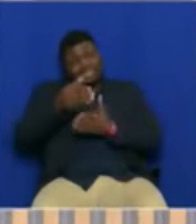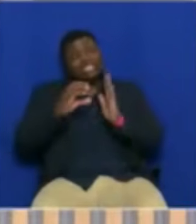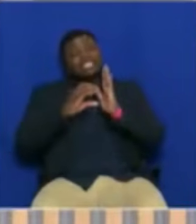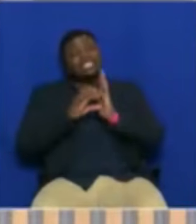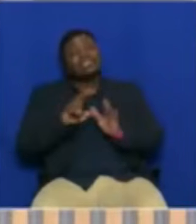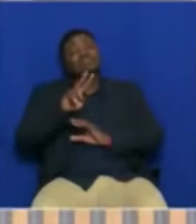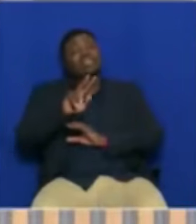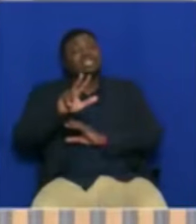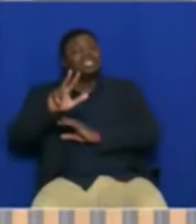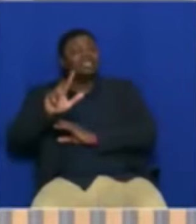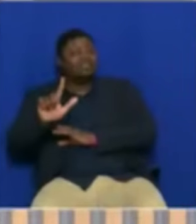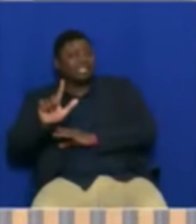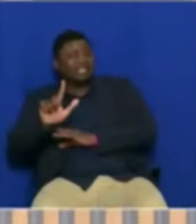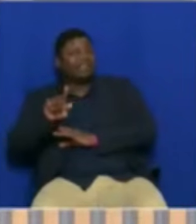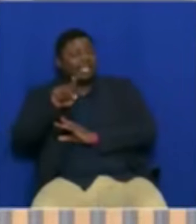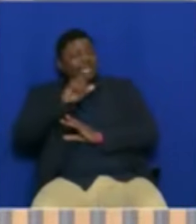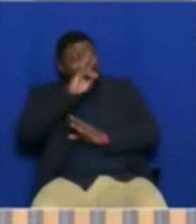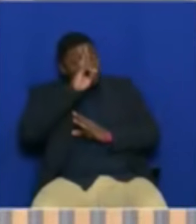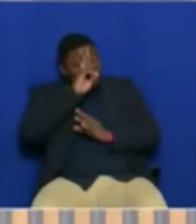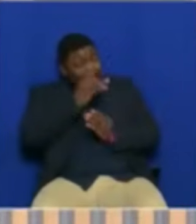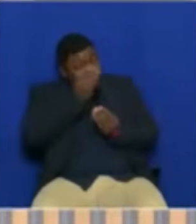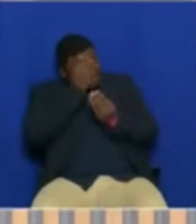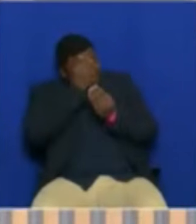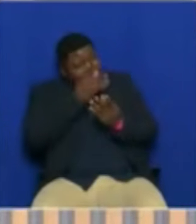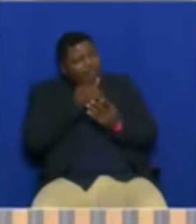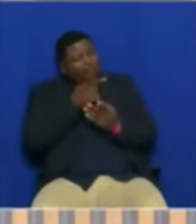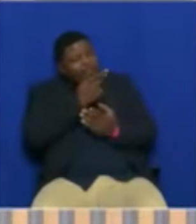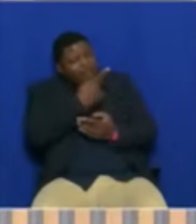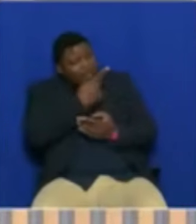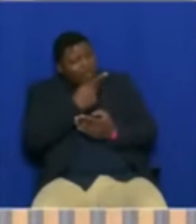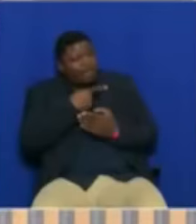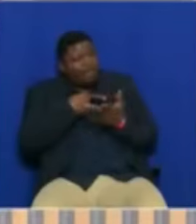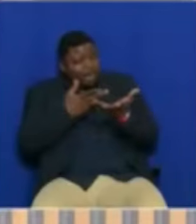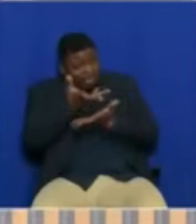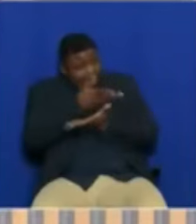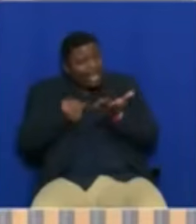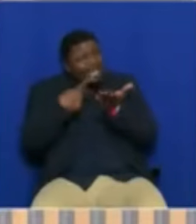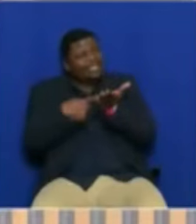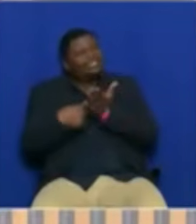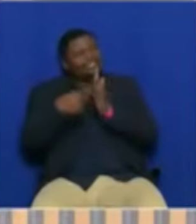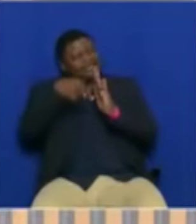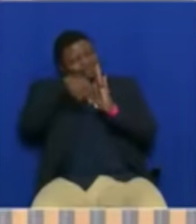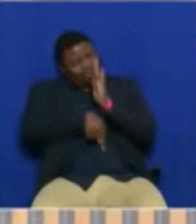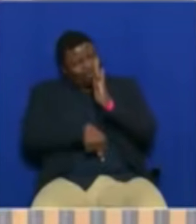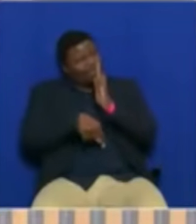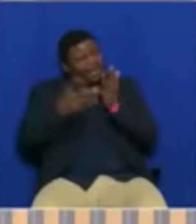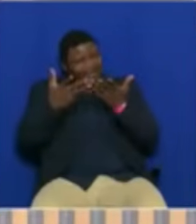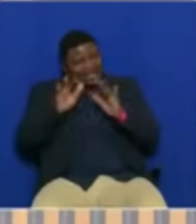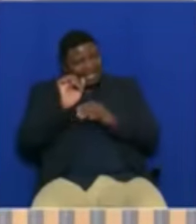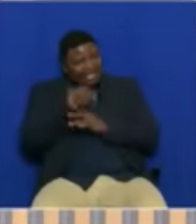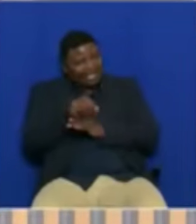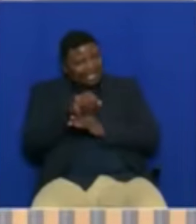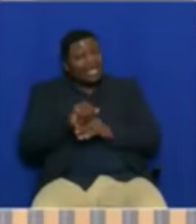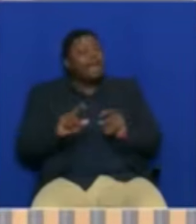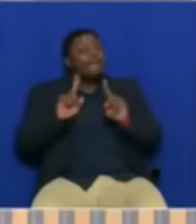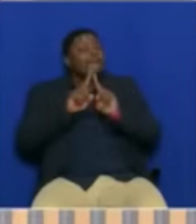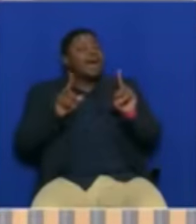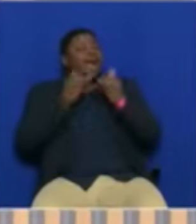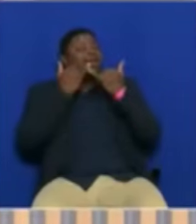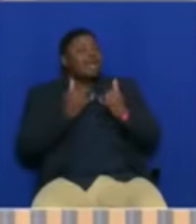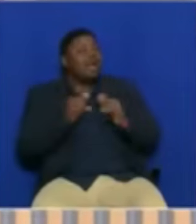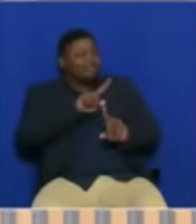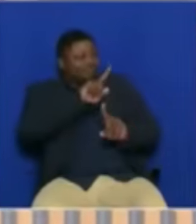Now, the very fact that you must now, in response to these questions about the trigger,